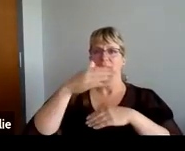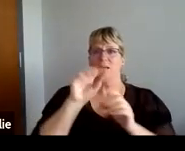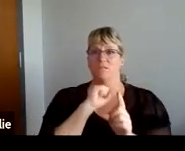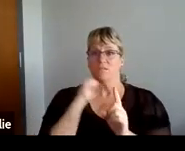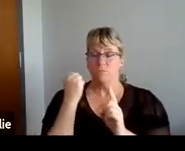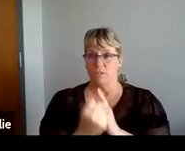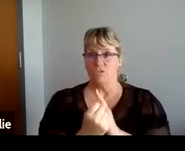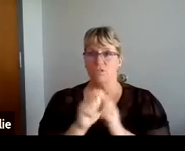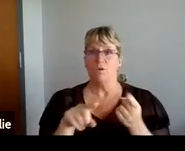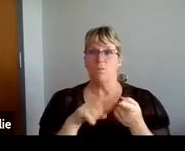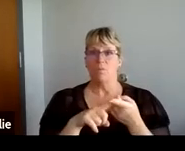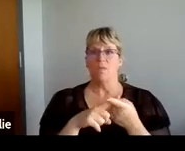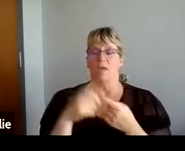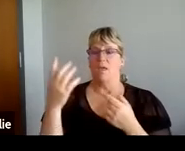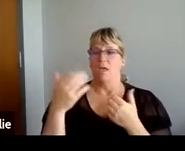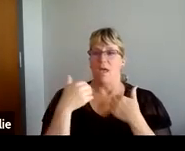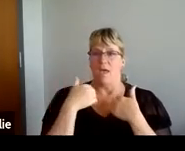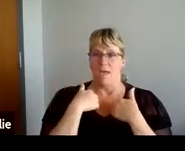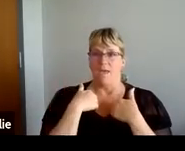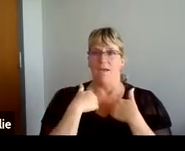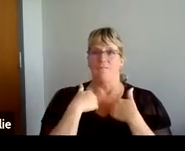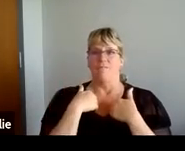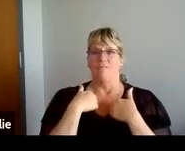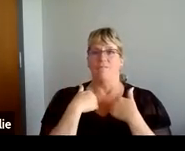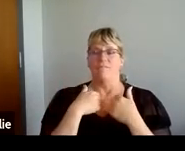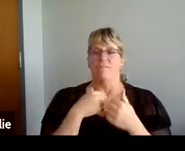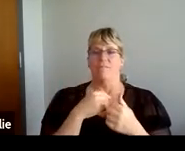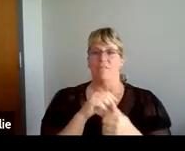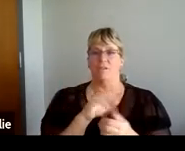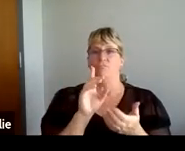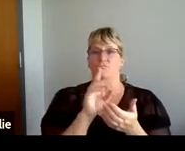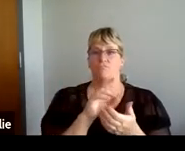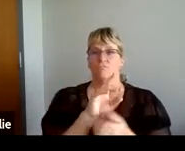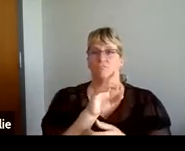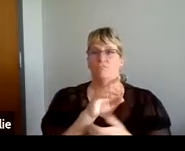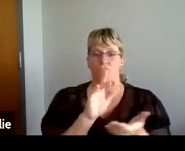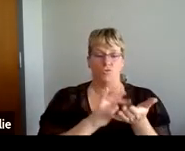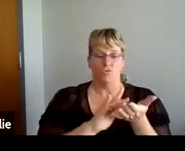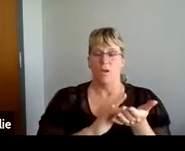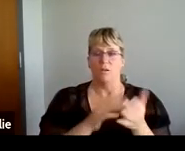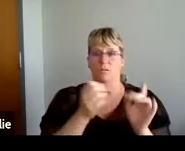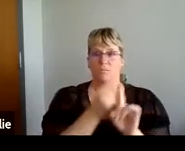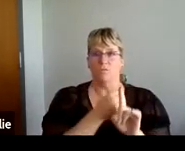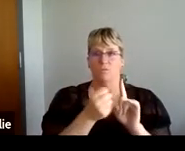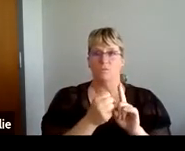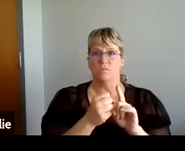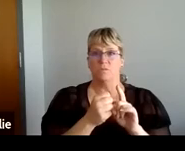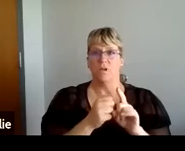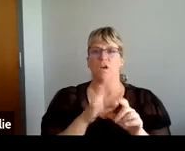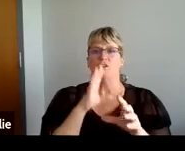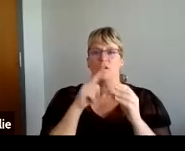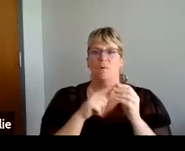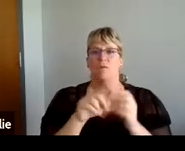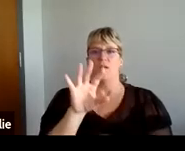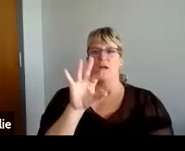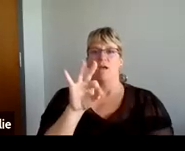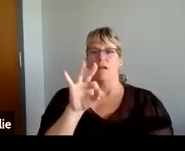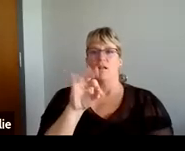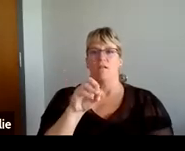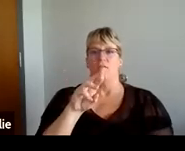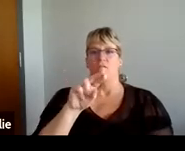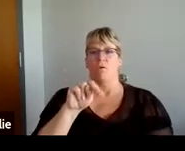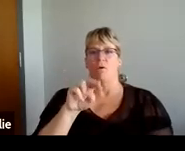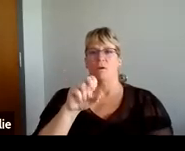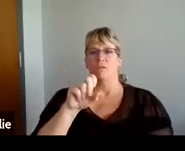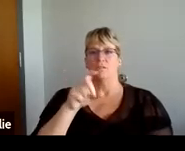when they are presented with a substance of abuse. That prefrontal cortex that I talked about, that executive brain, and sorry,